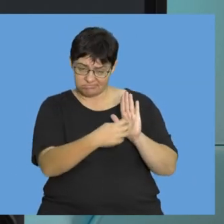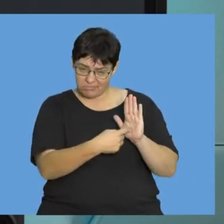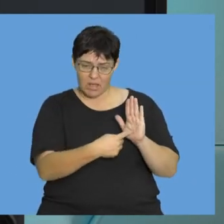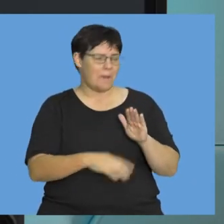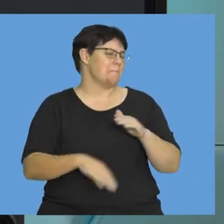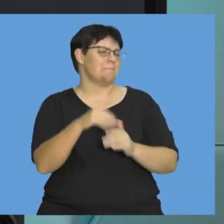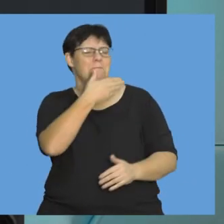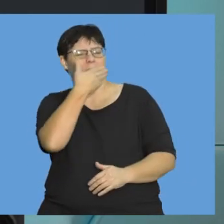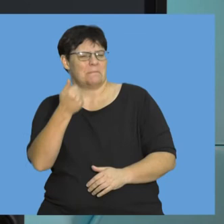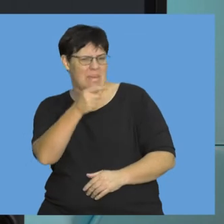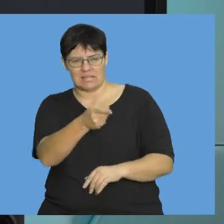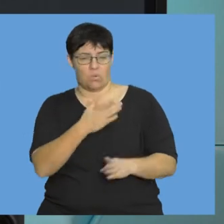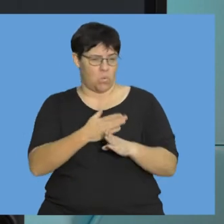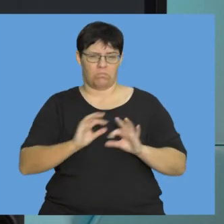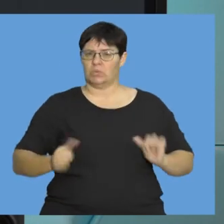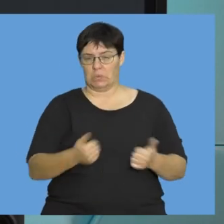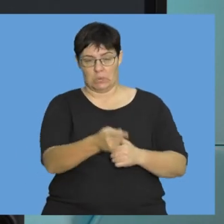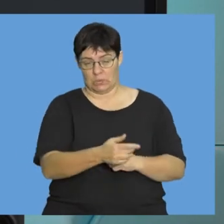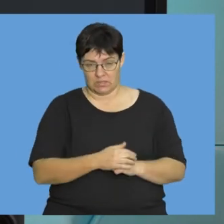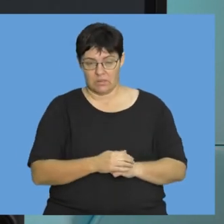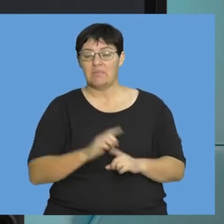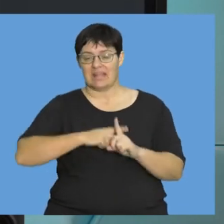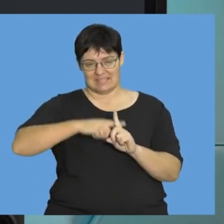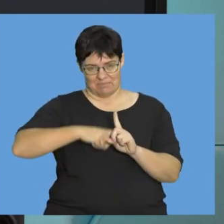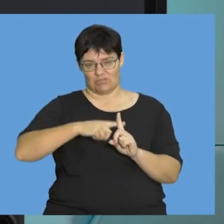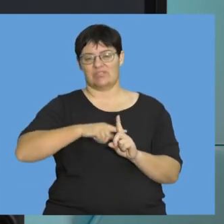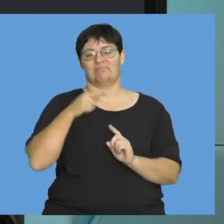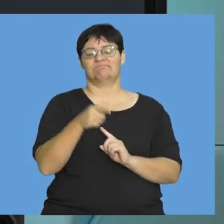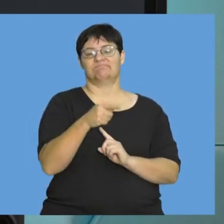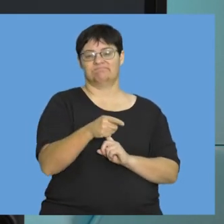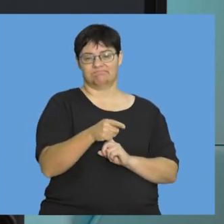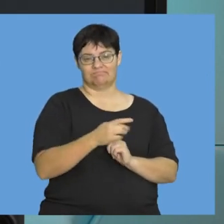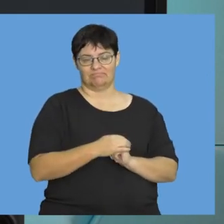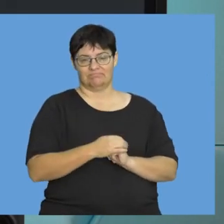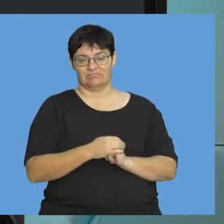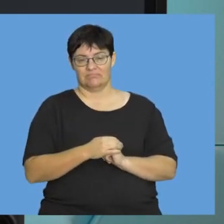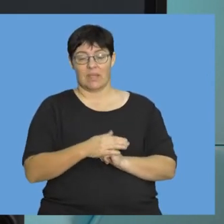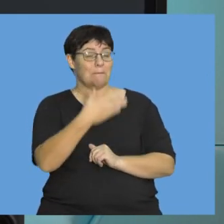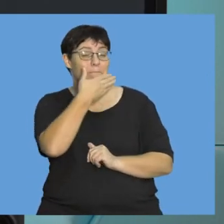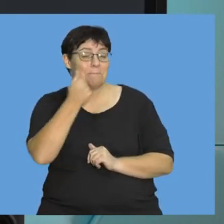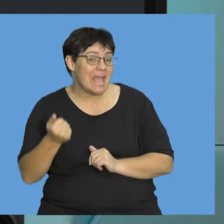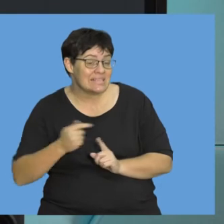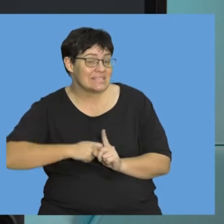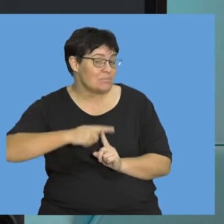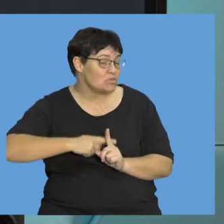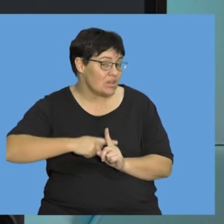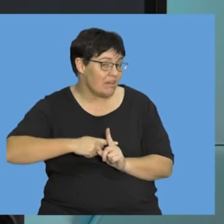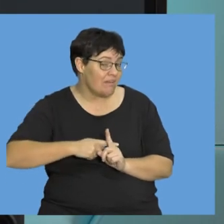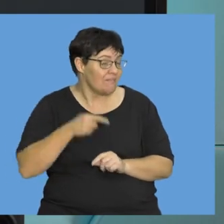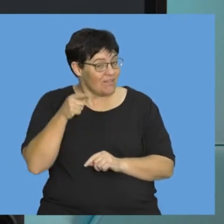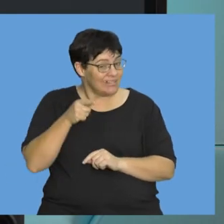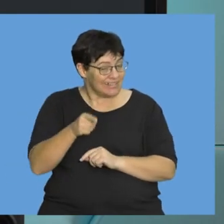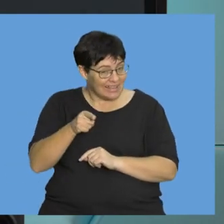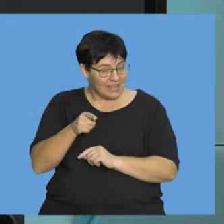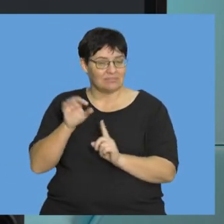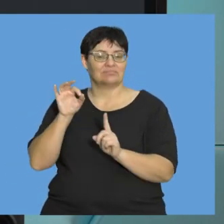our graph. Optimum, best. That is where the temperature, all right? The temperature, the